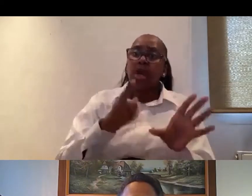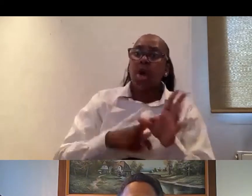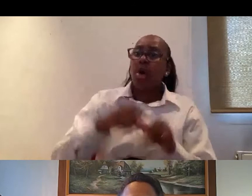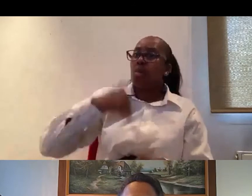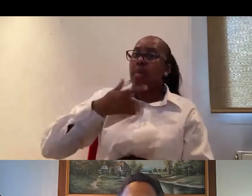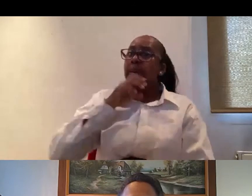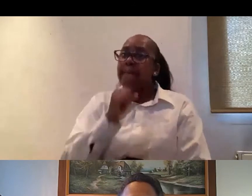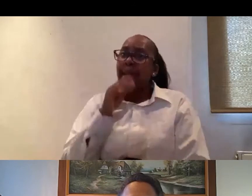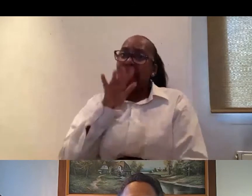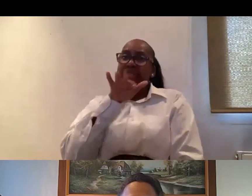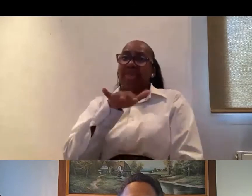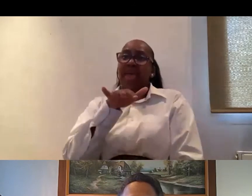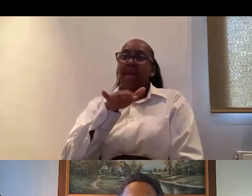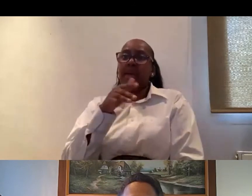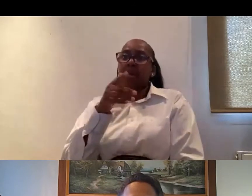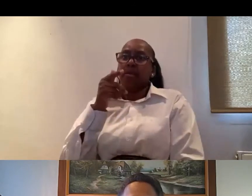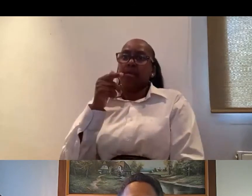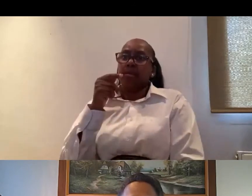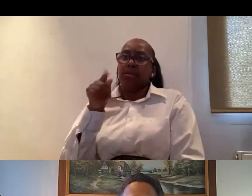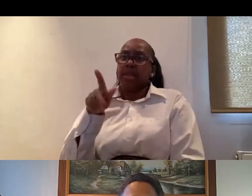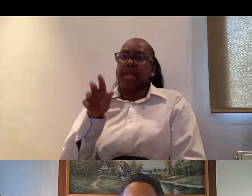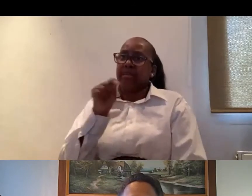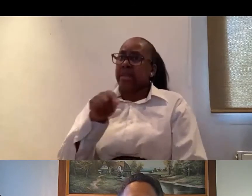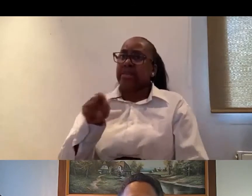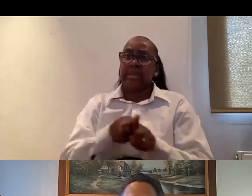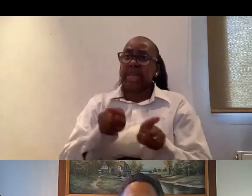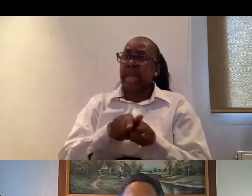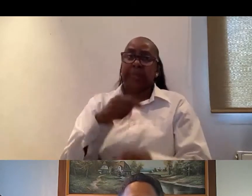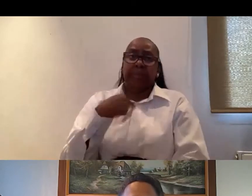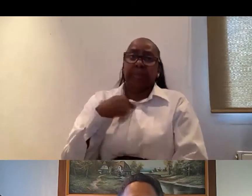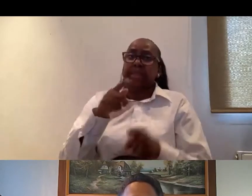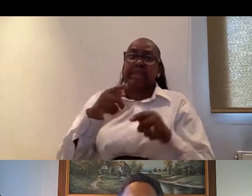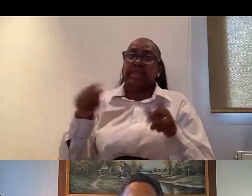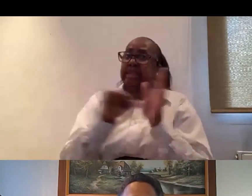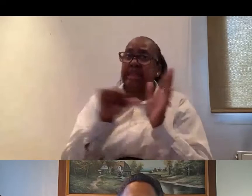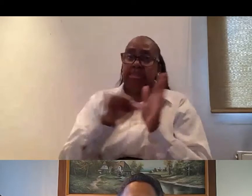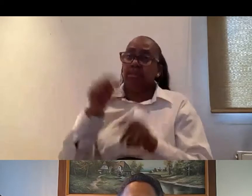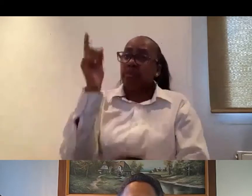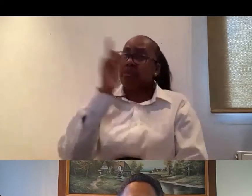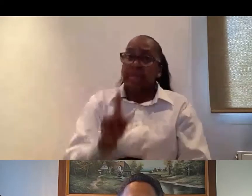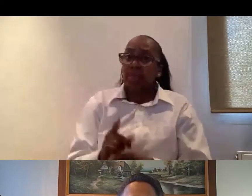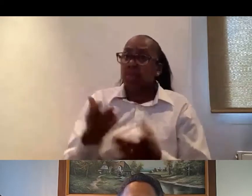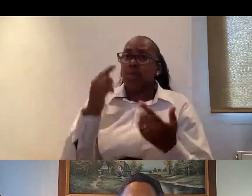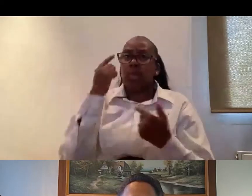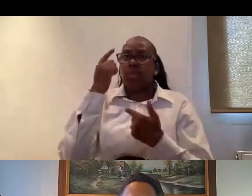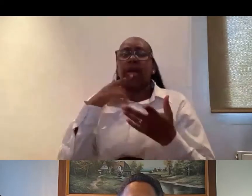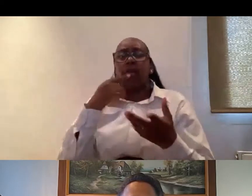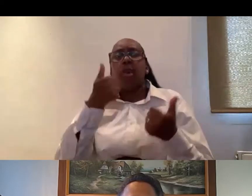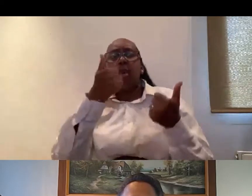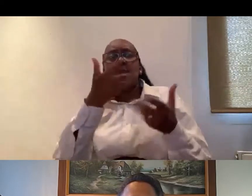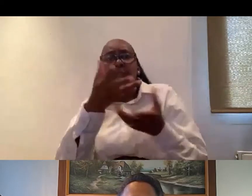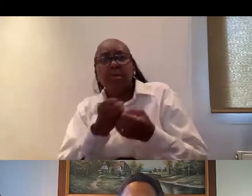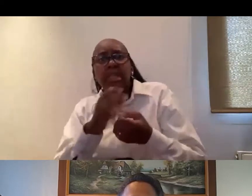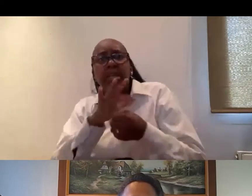and men out there really going through this in the same way, and it's very difficult for people because you do think you're either going to get it